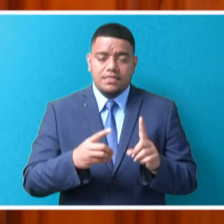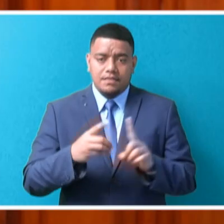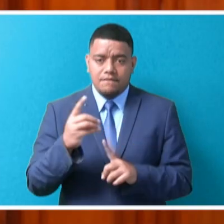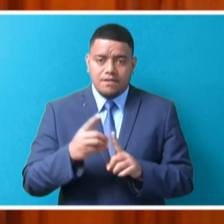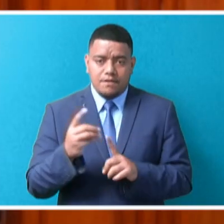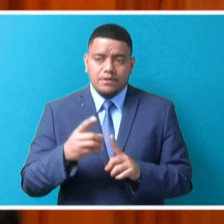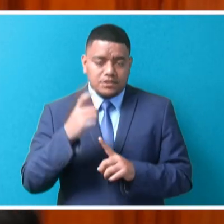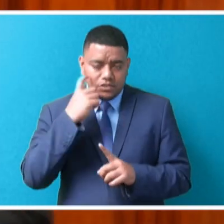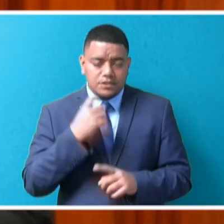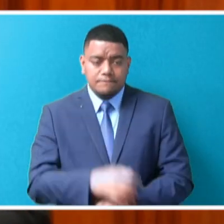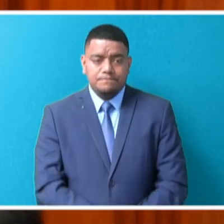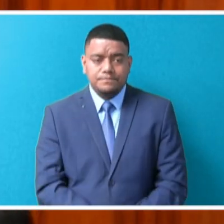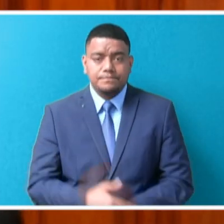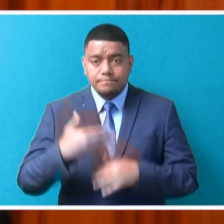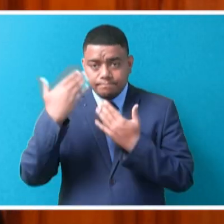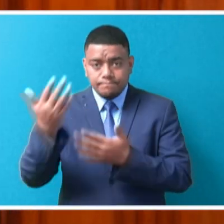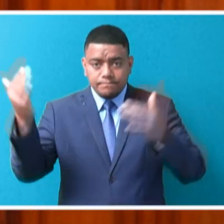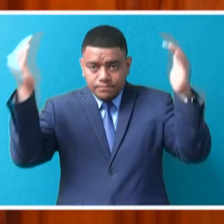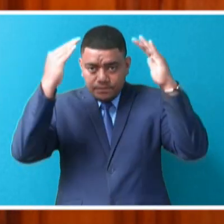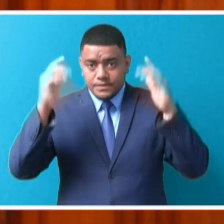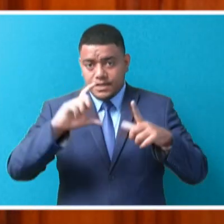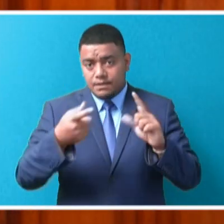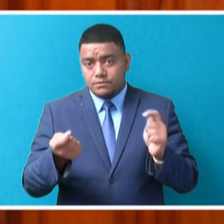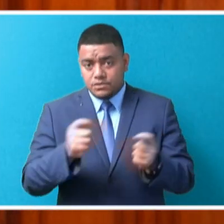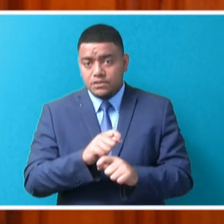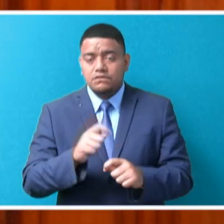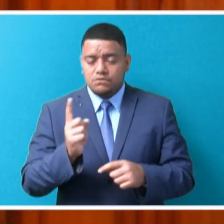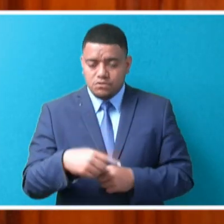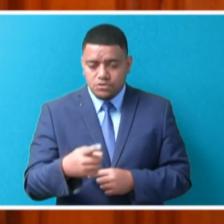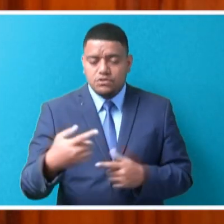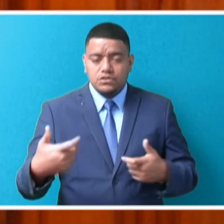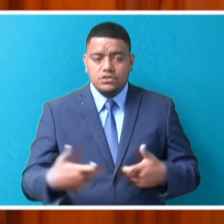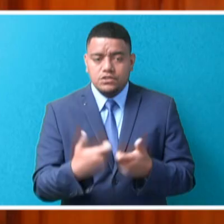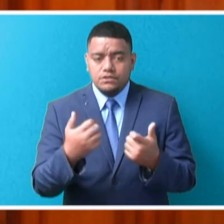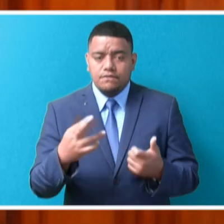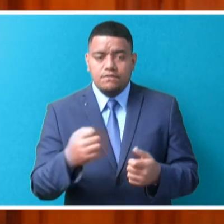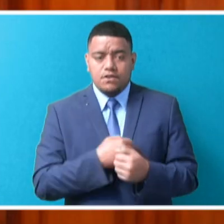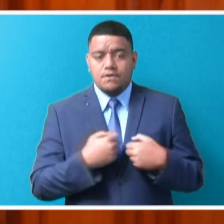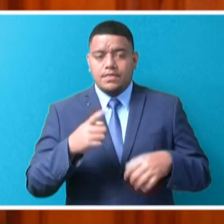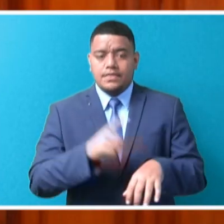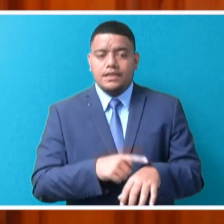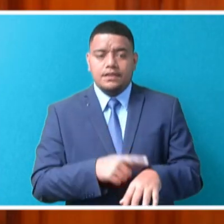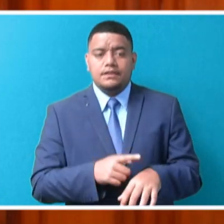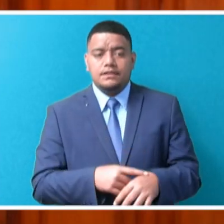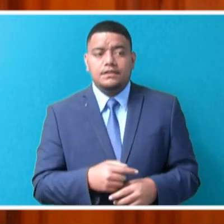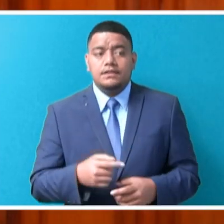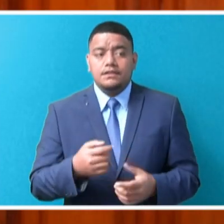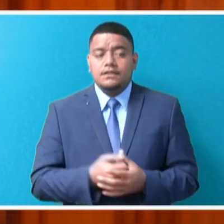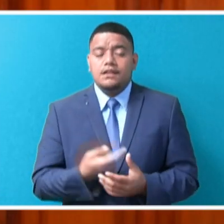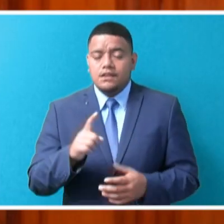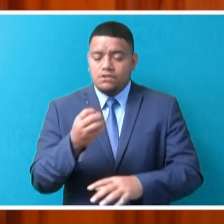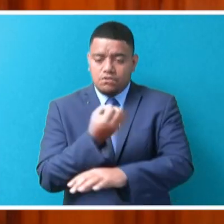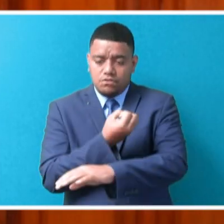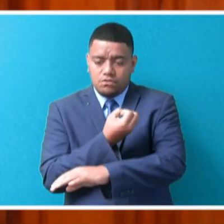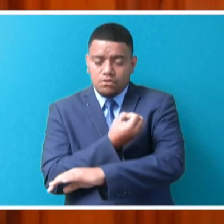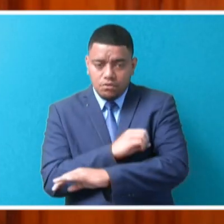imperative. Honorable Speaker, climate change remains the defining challenge of our time. Rising sea temperatures, ocean